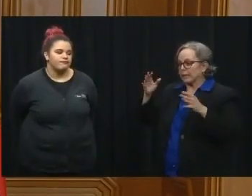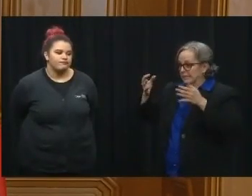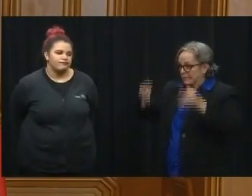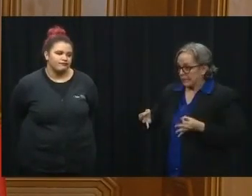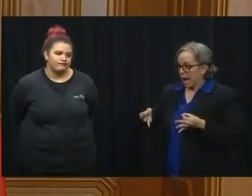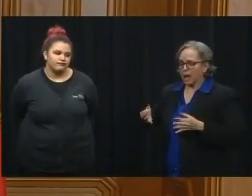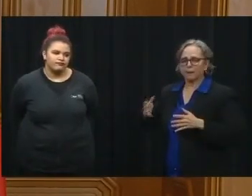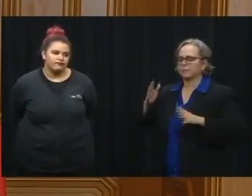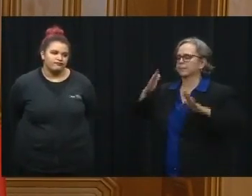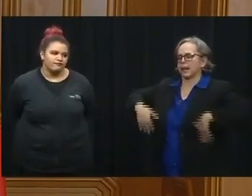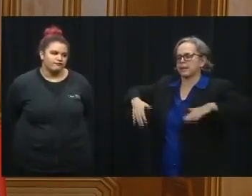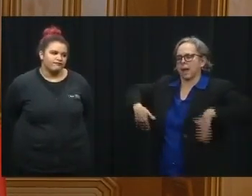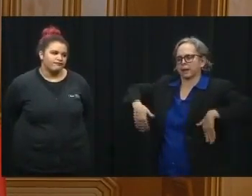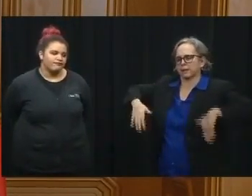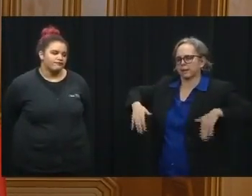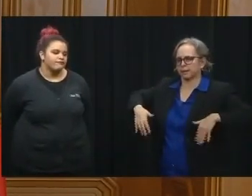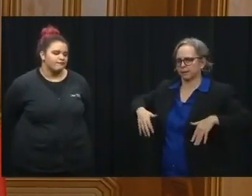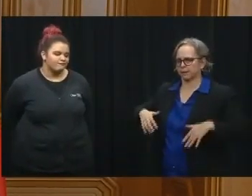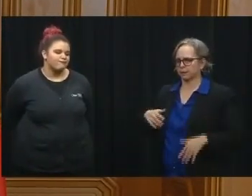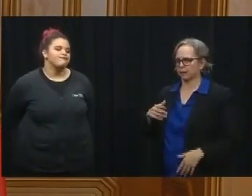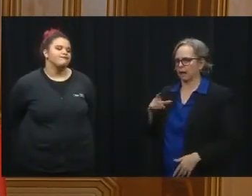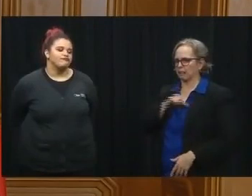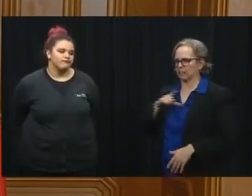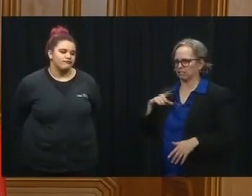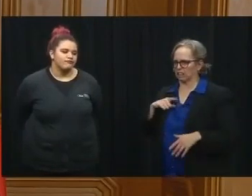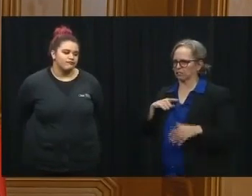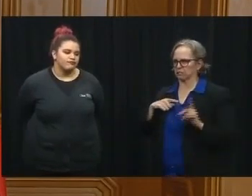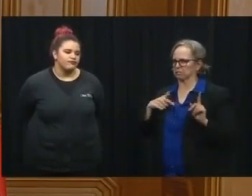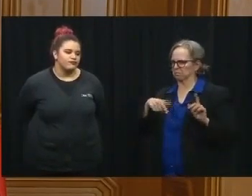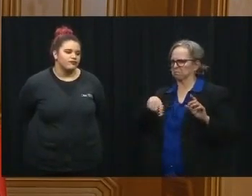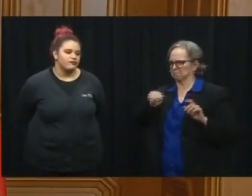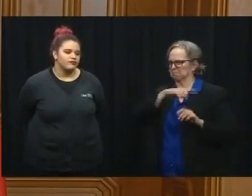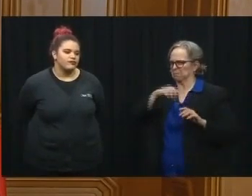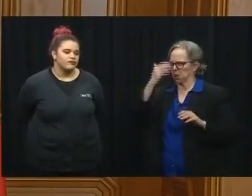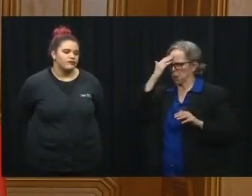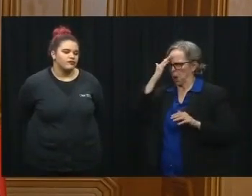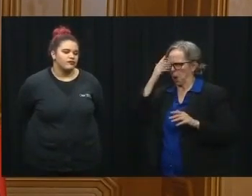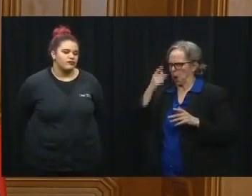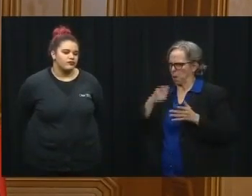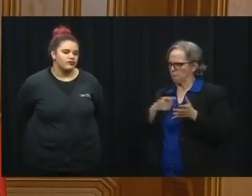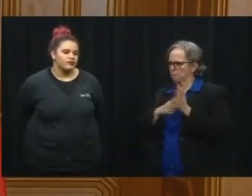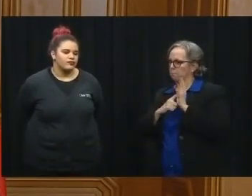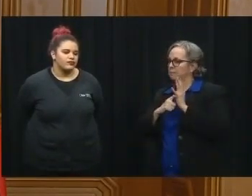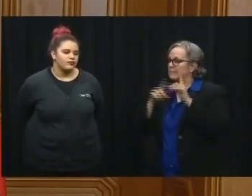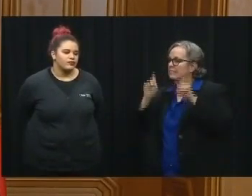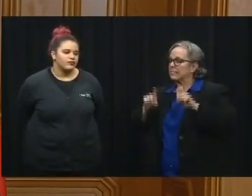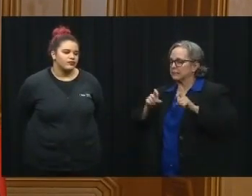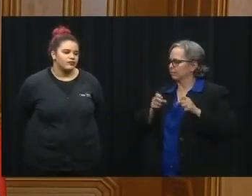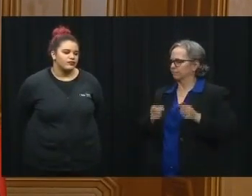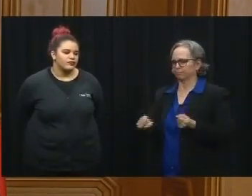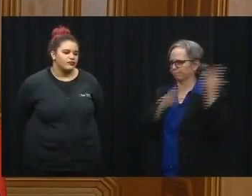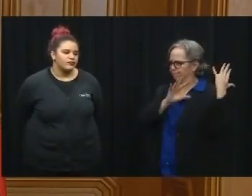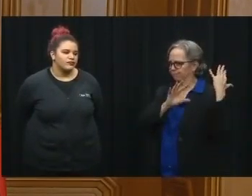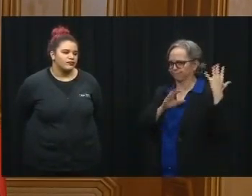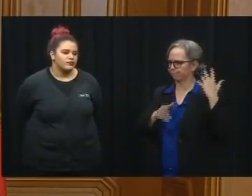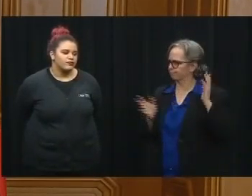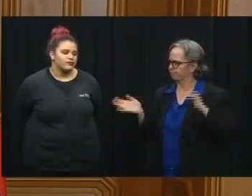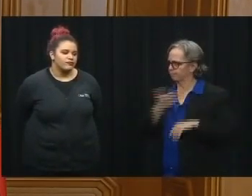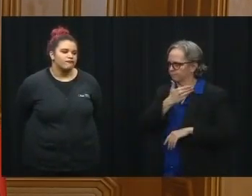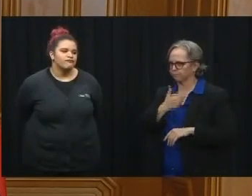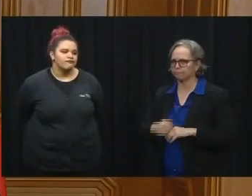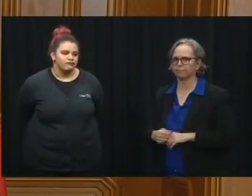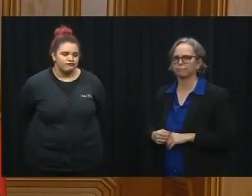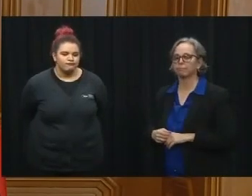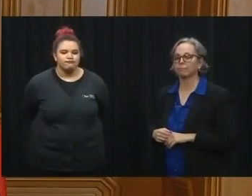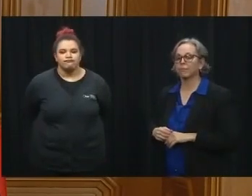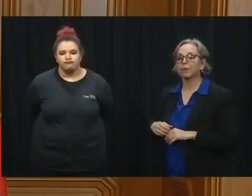as you know, has already taken care of the mandated tests. That's been taken care of. You know, our